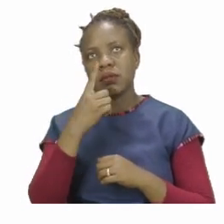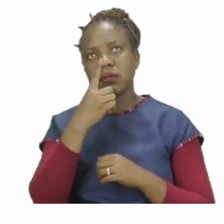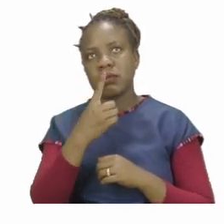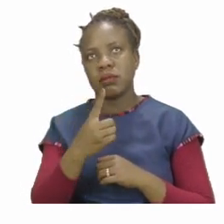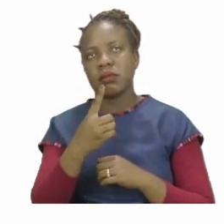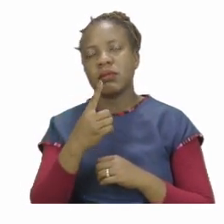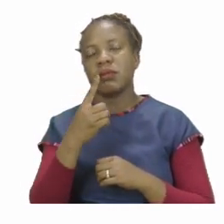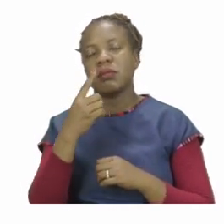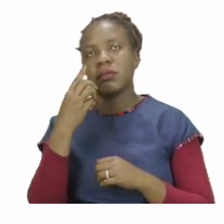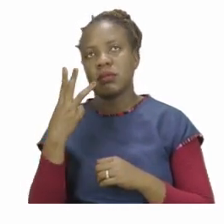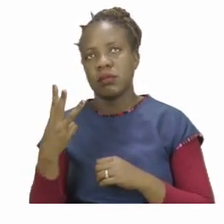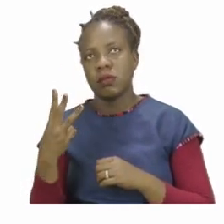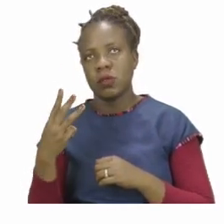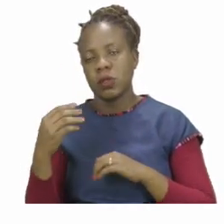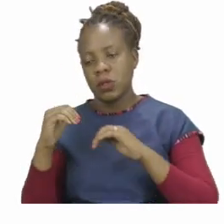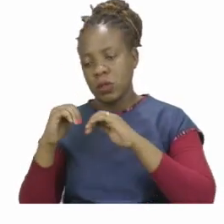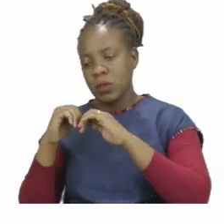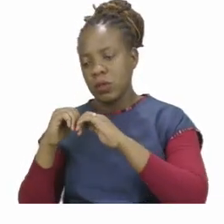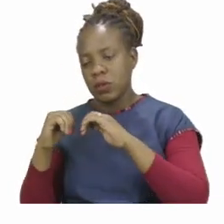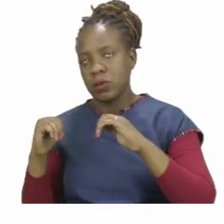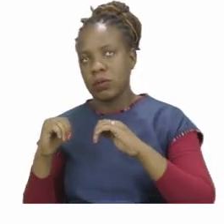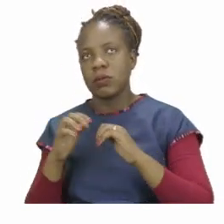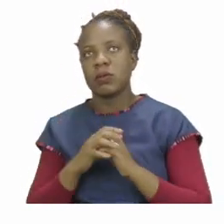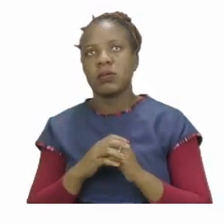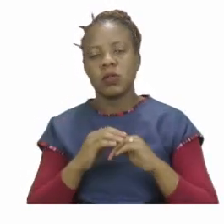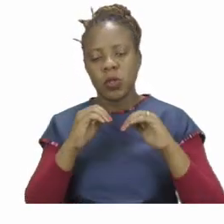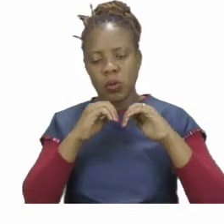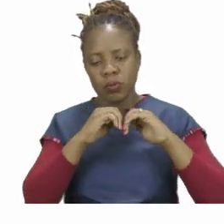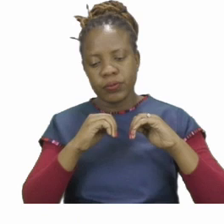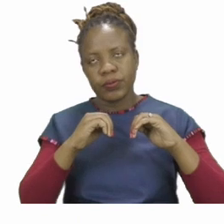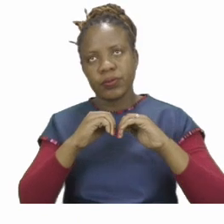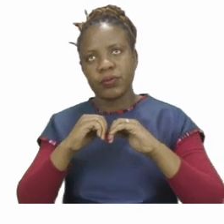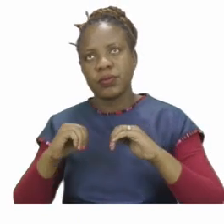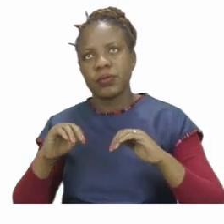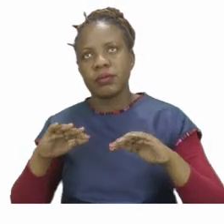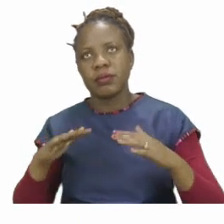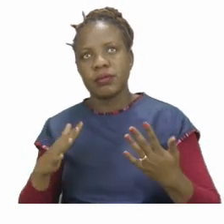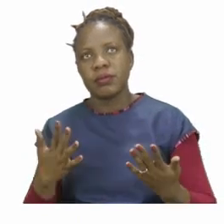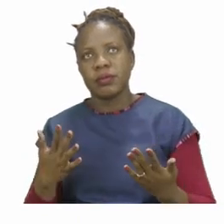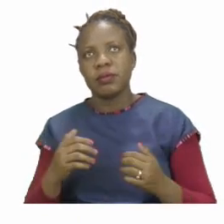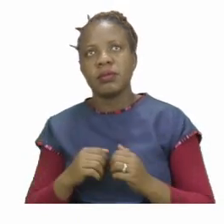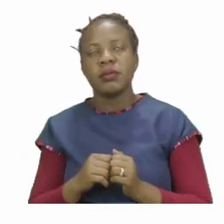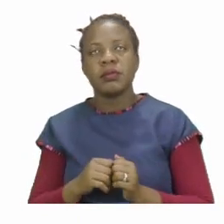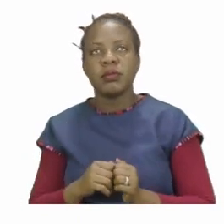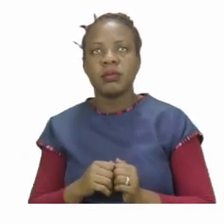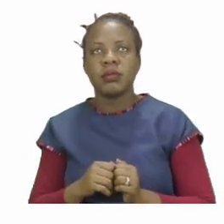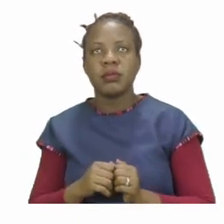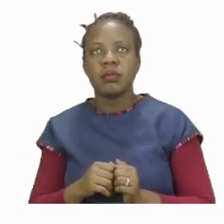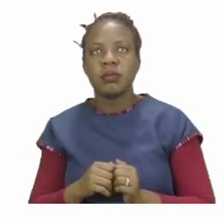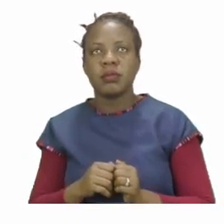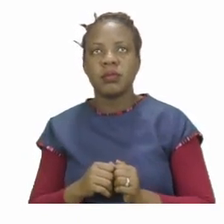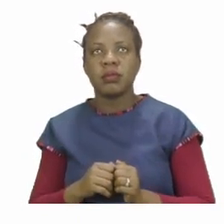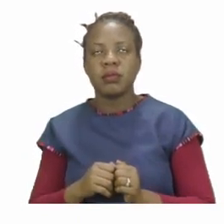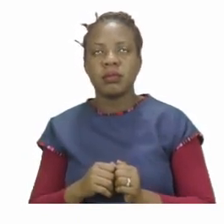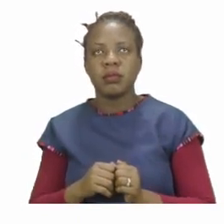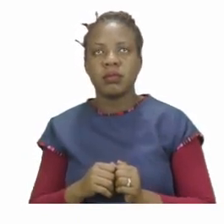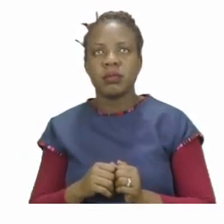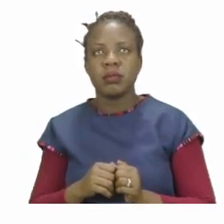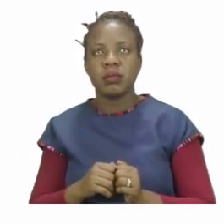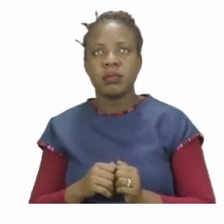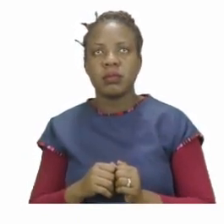break it down. And how do we break down these numbers? We have to then go